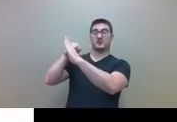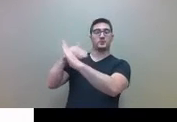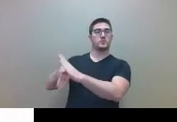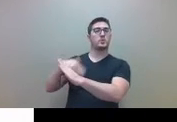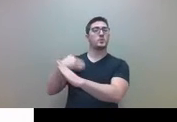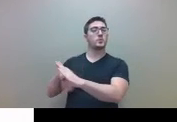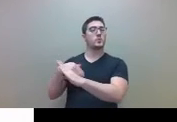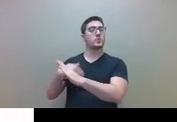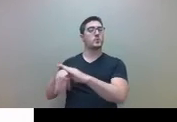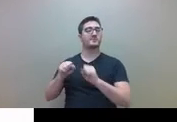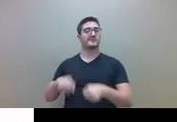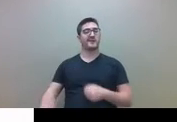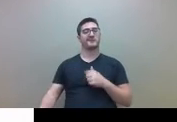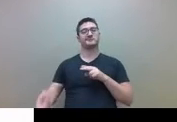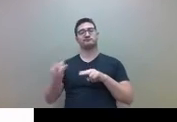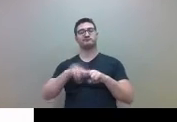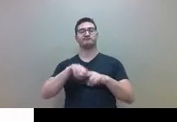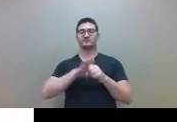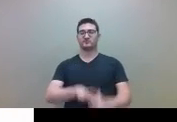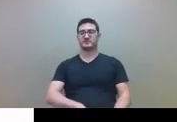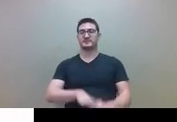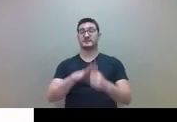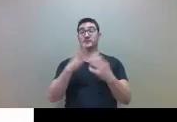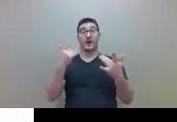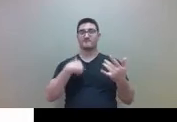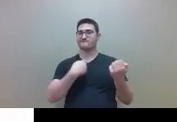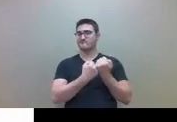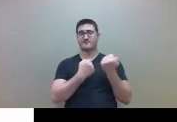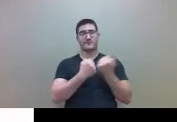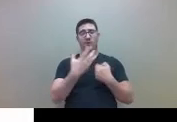giving the proper support that we need.